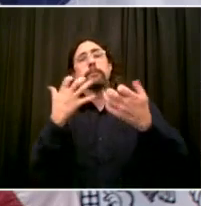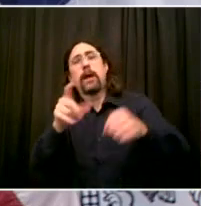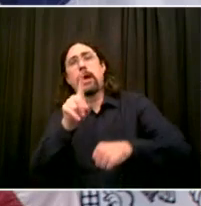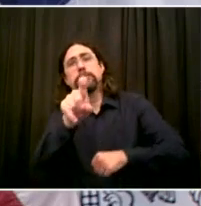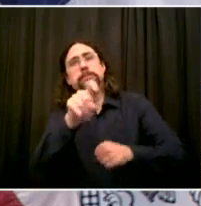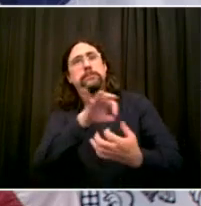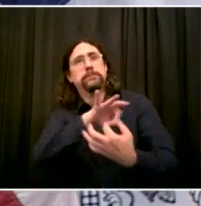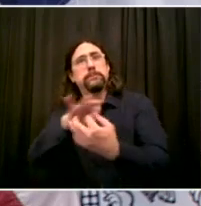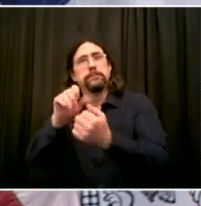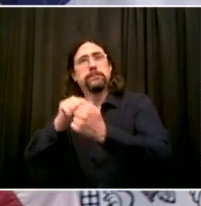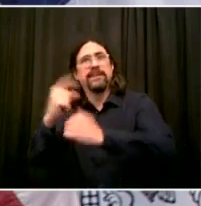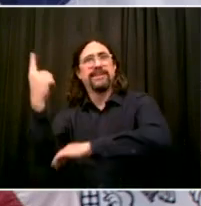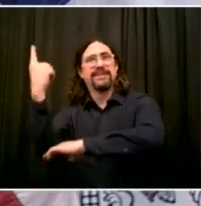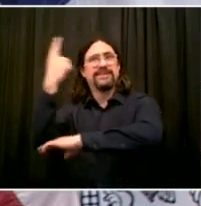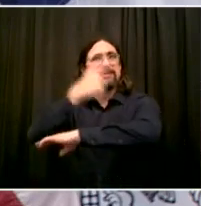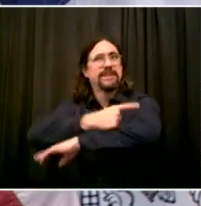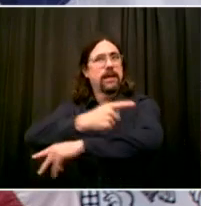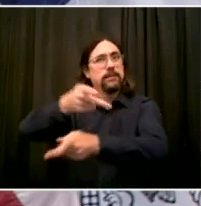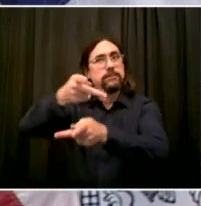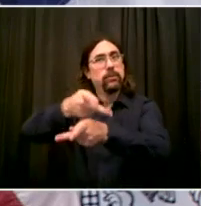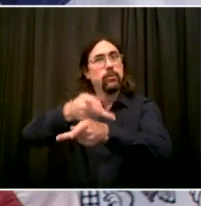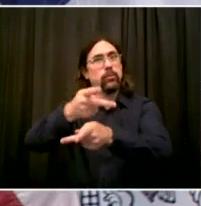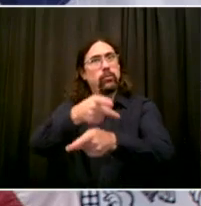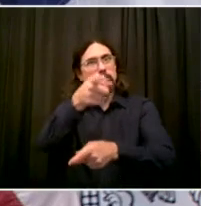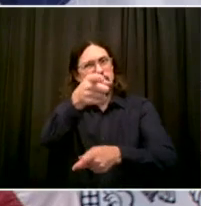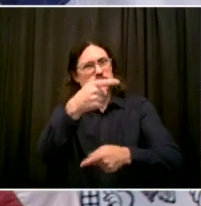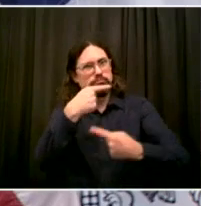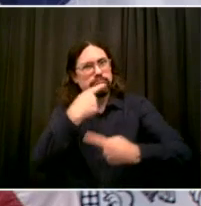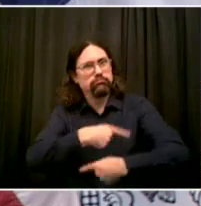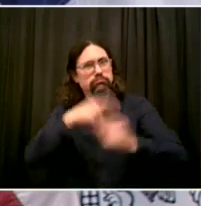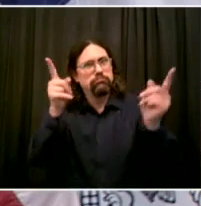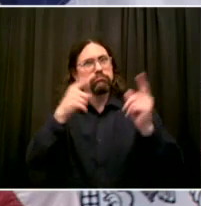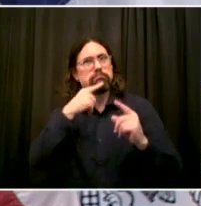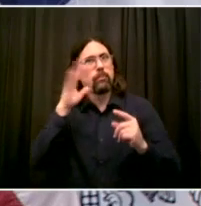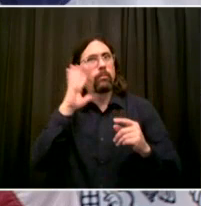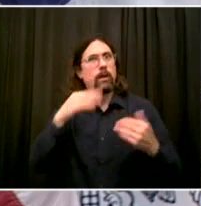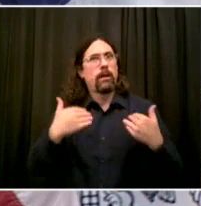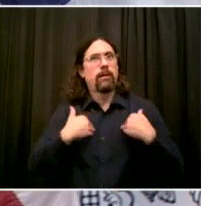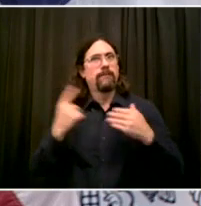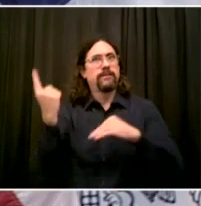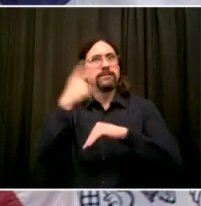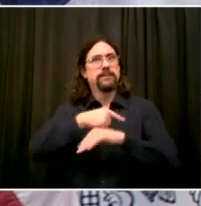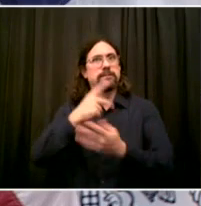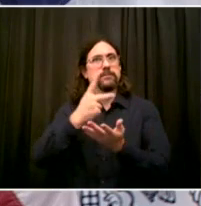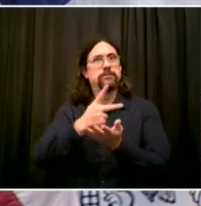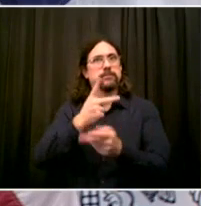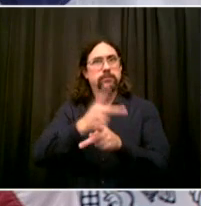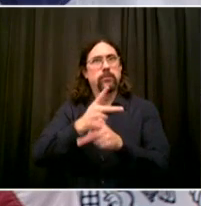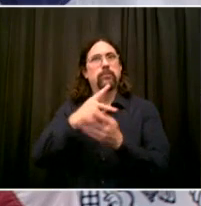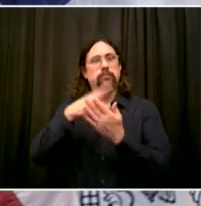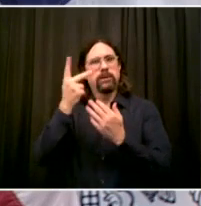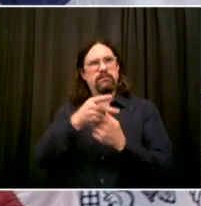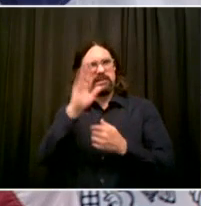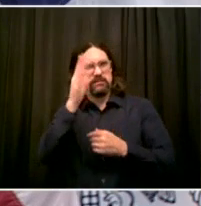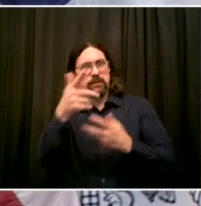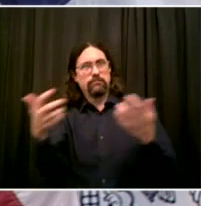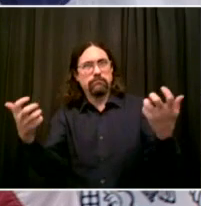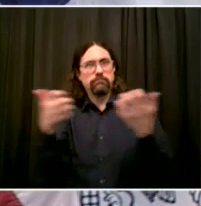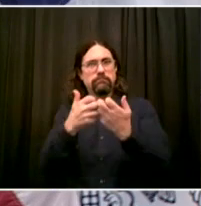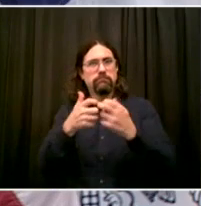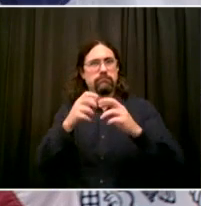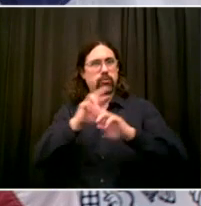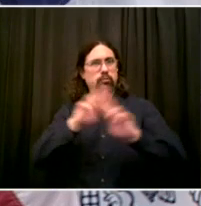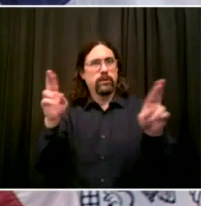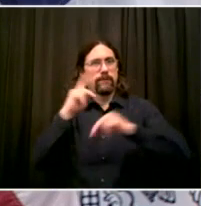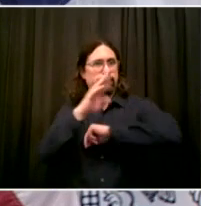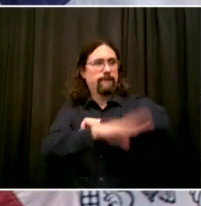most of the capacity available when it's needed by September, but not sure about it yet. So I wanted to see if there are any plans, what the plans are for